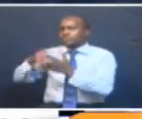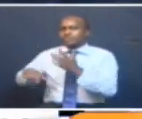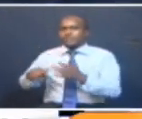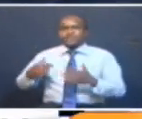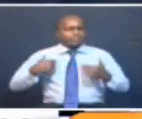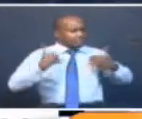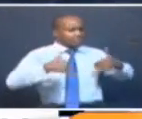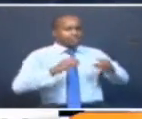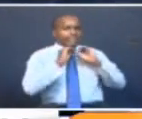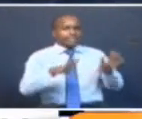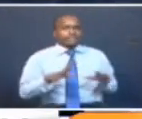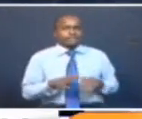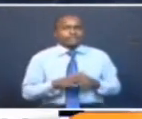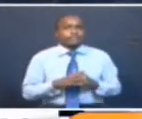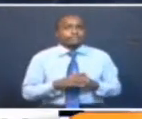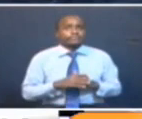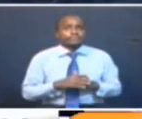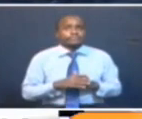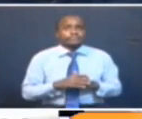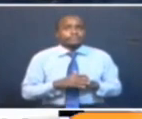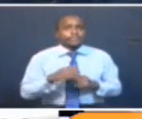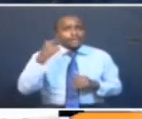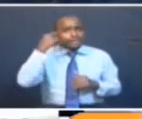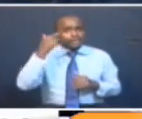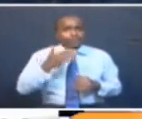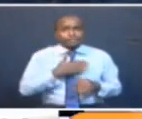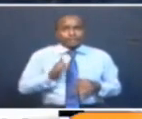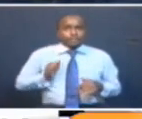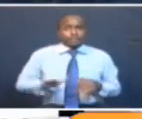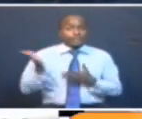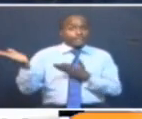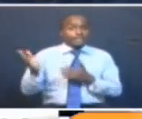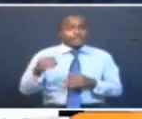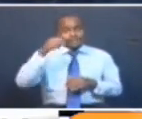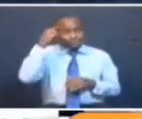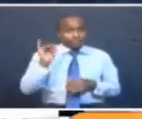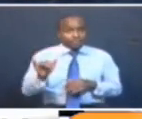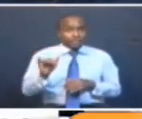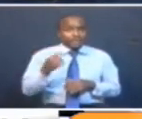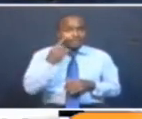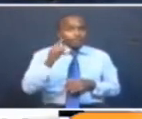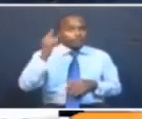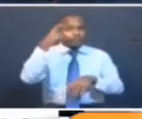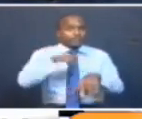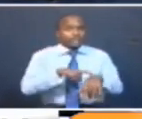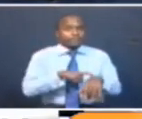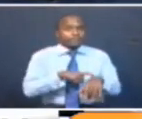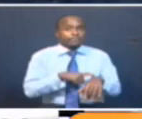nothing. I think it's my daughter is over here. Yes. Because of that, I saw for the first time